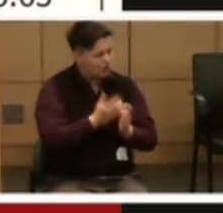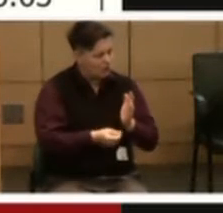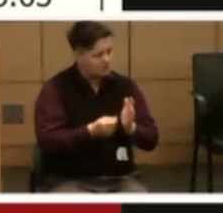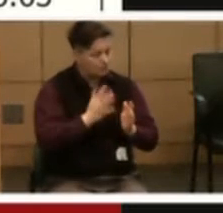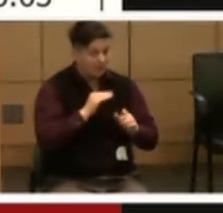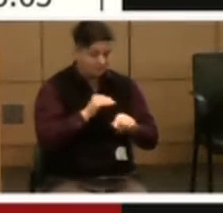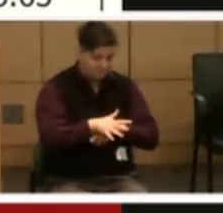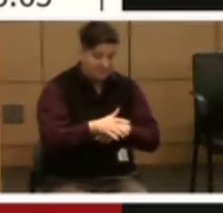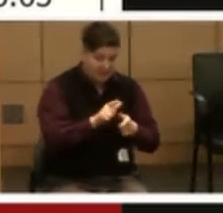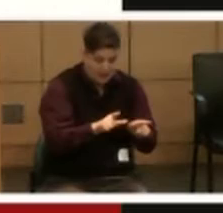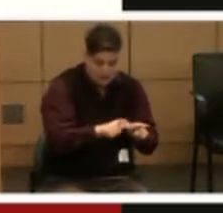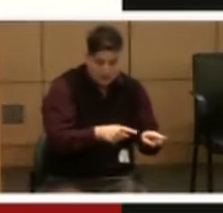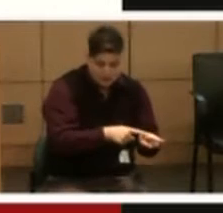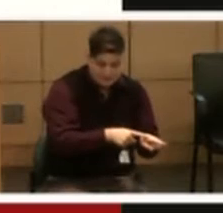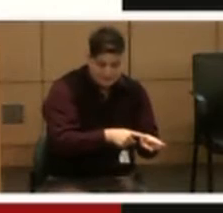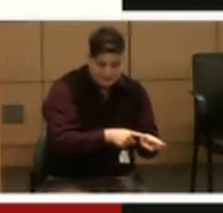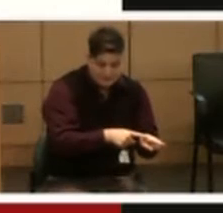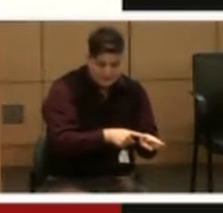their language.